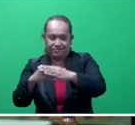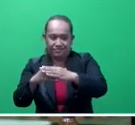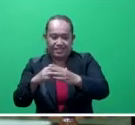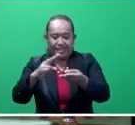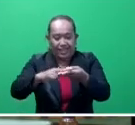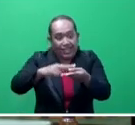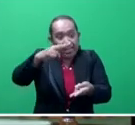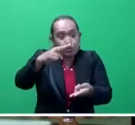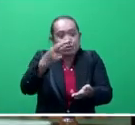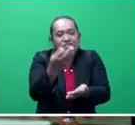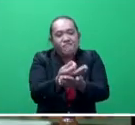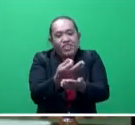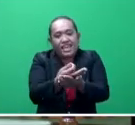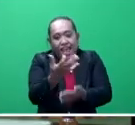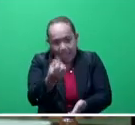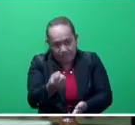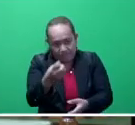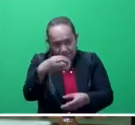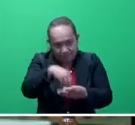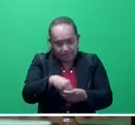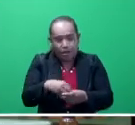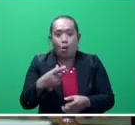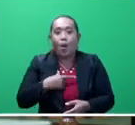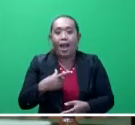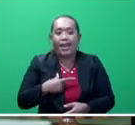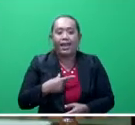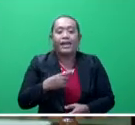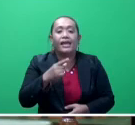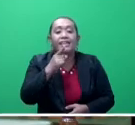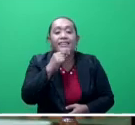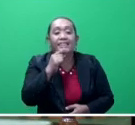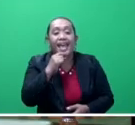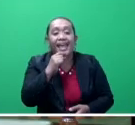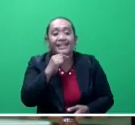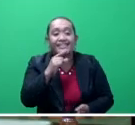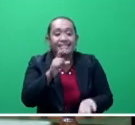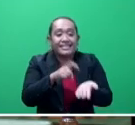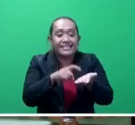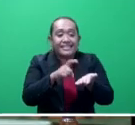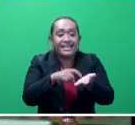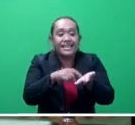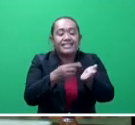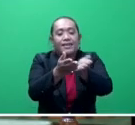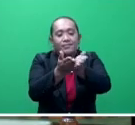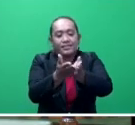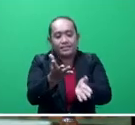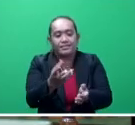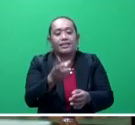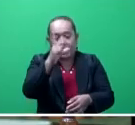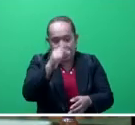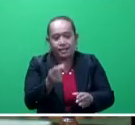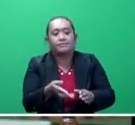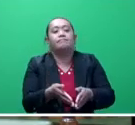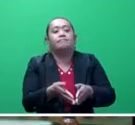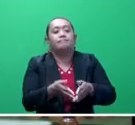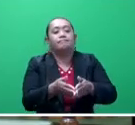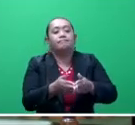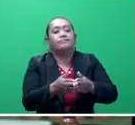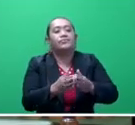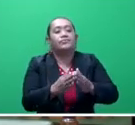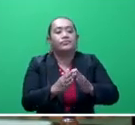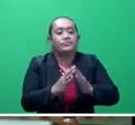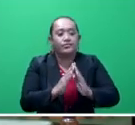companies because debt services will always be current. This gives our businesses 2 full years to stabilize and recover,